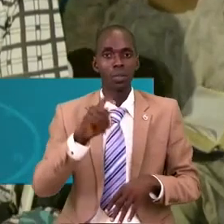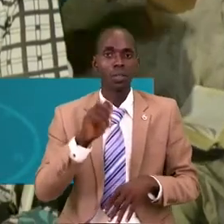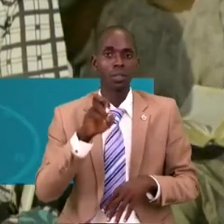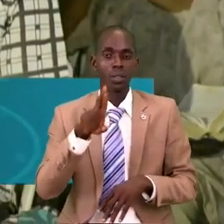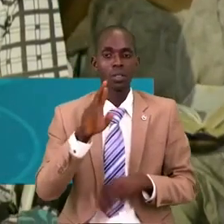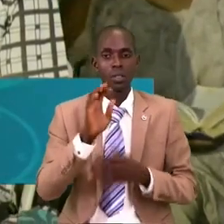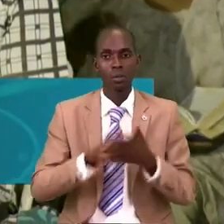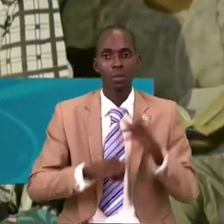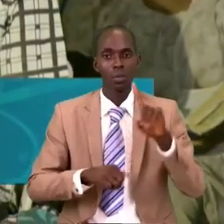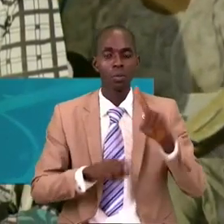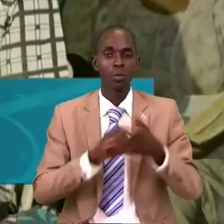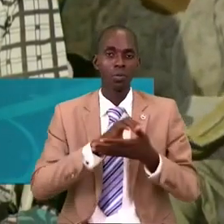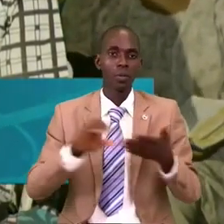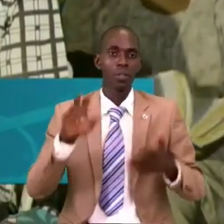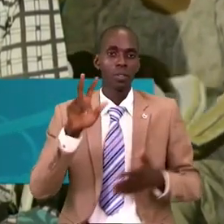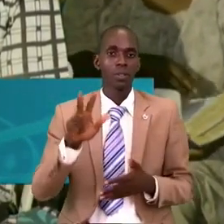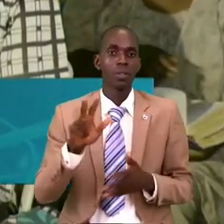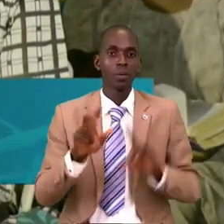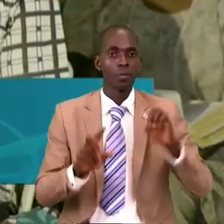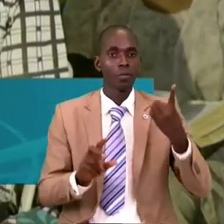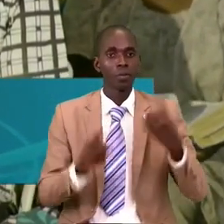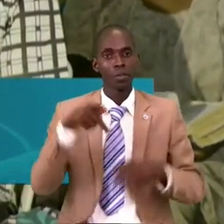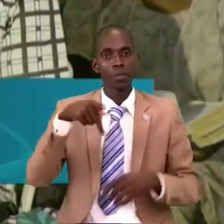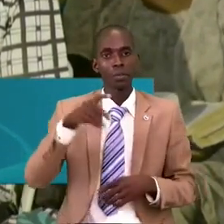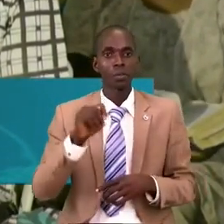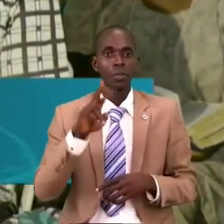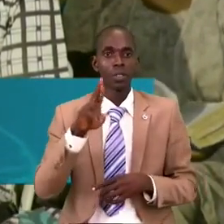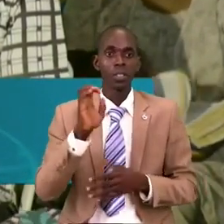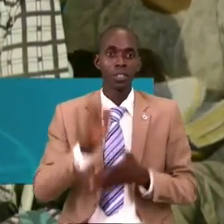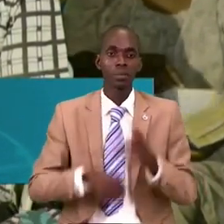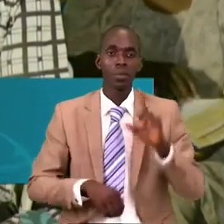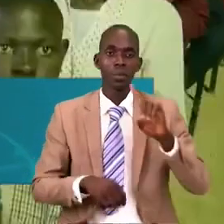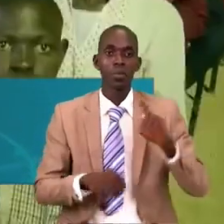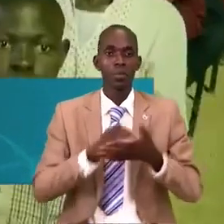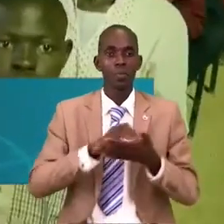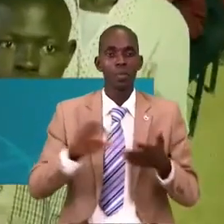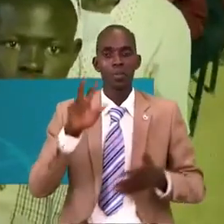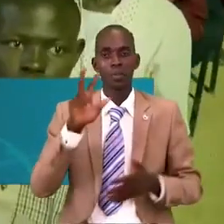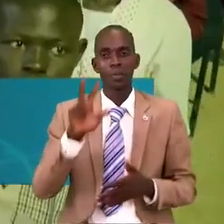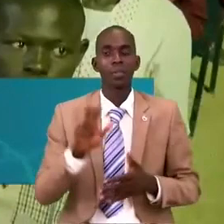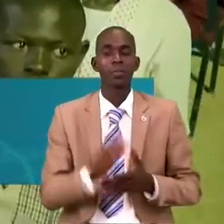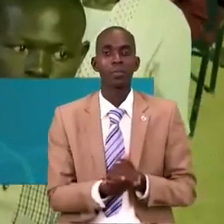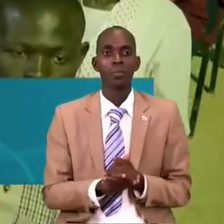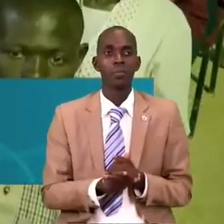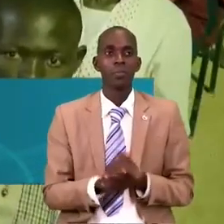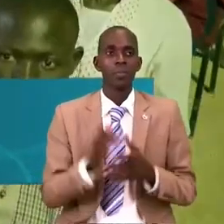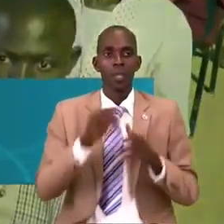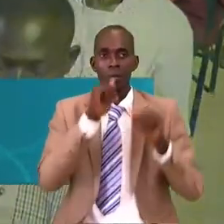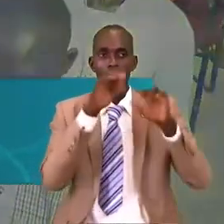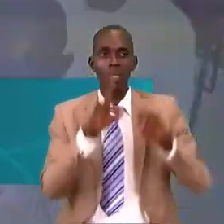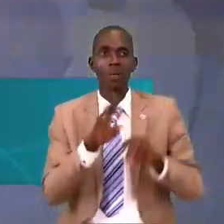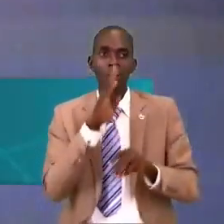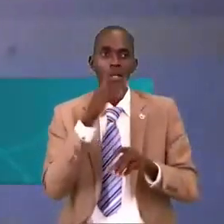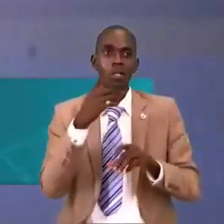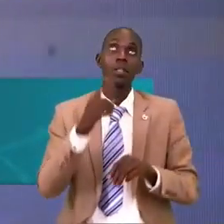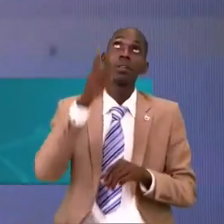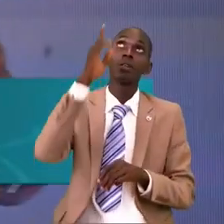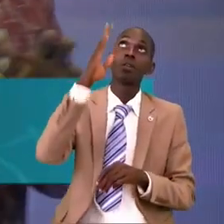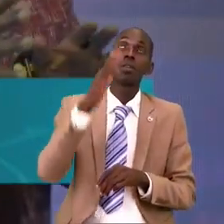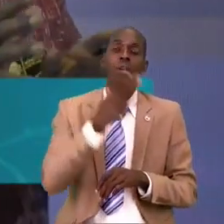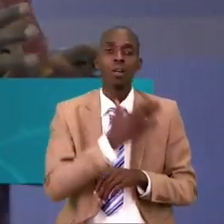Blessed be the God and Father of our Lord Jesus Christ, which according to